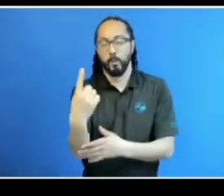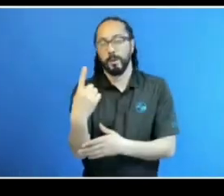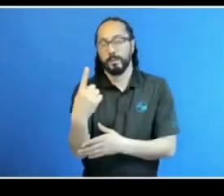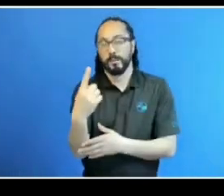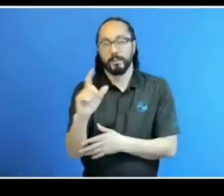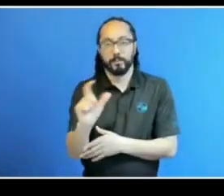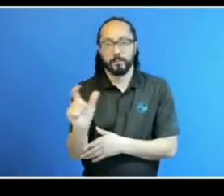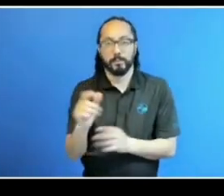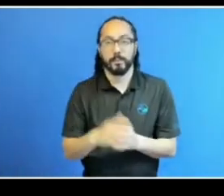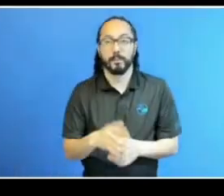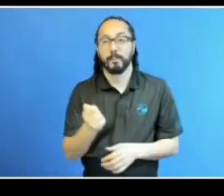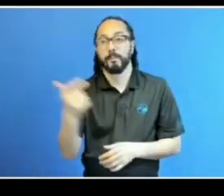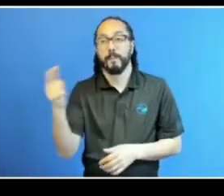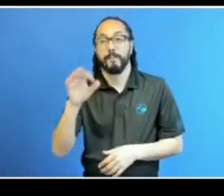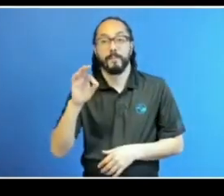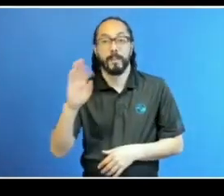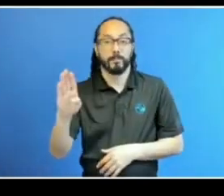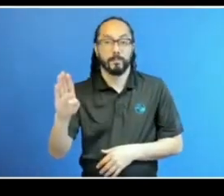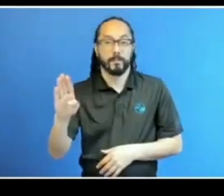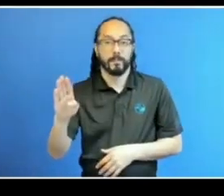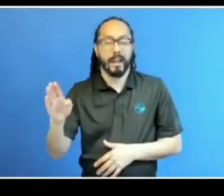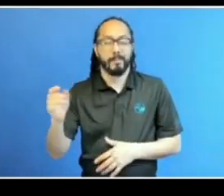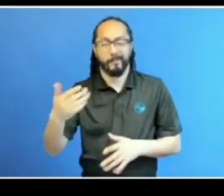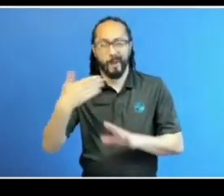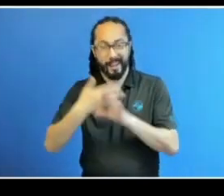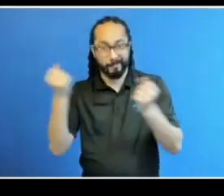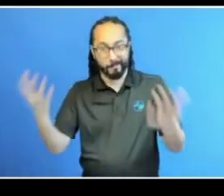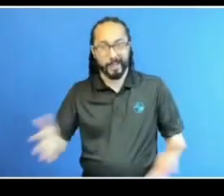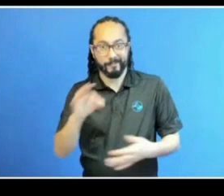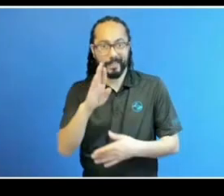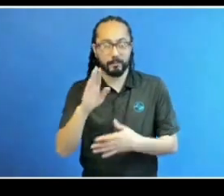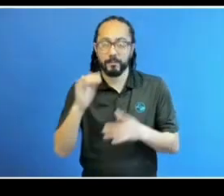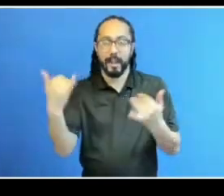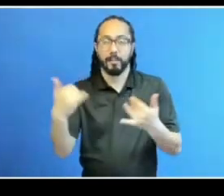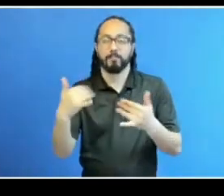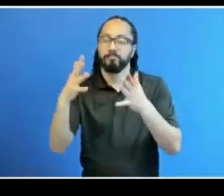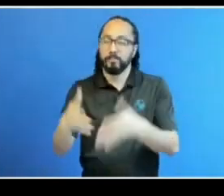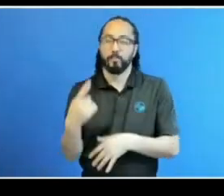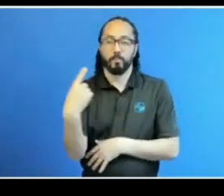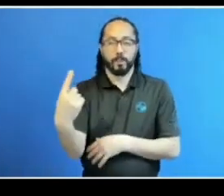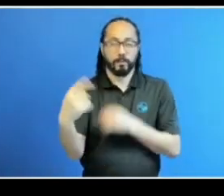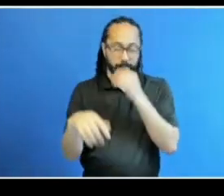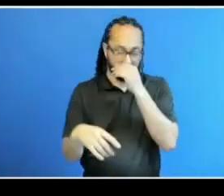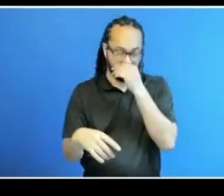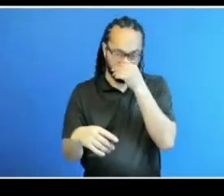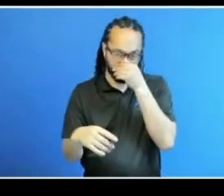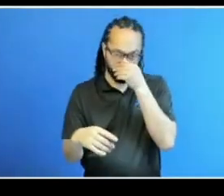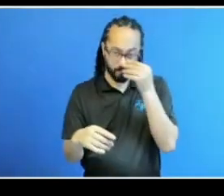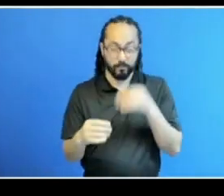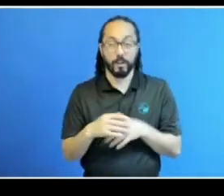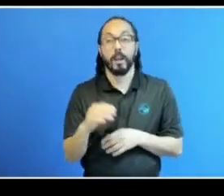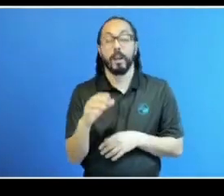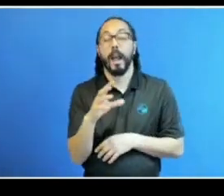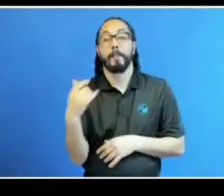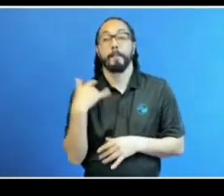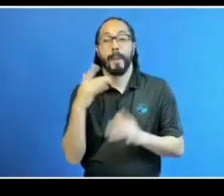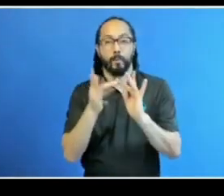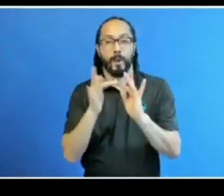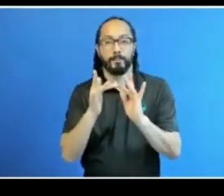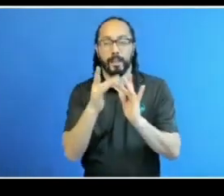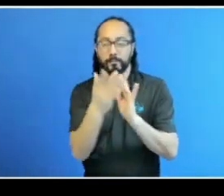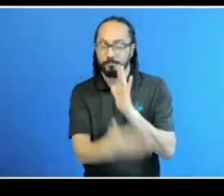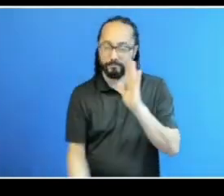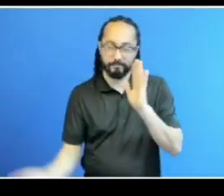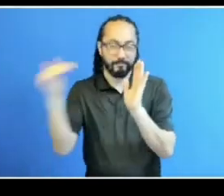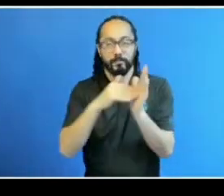of one of my Facebook accounts, and I'm in the process of redoing my whole website. So right now